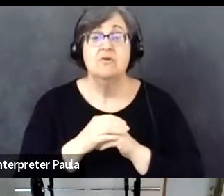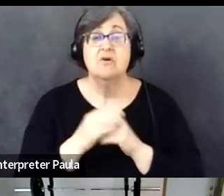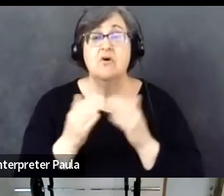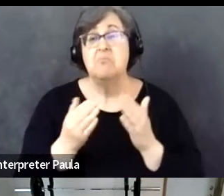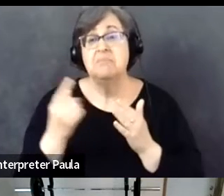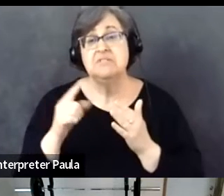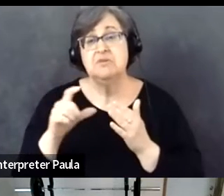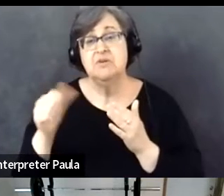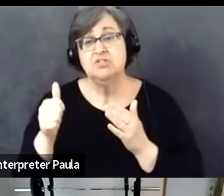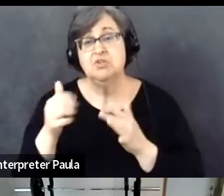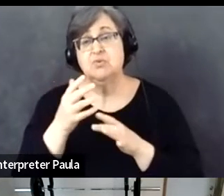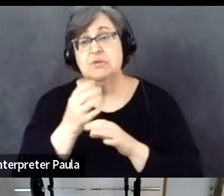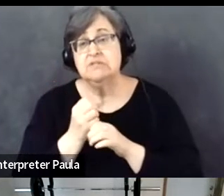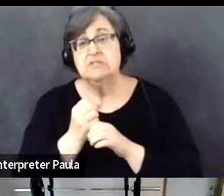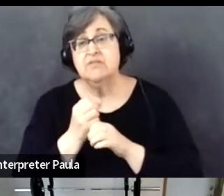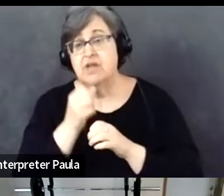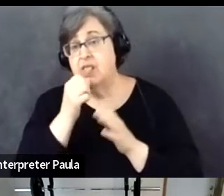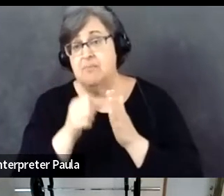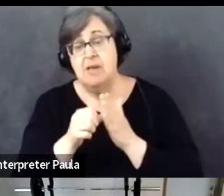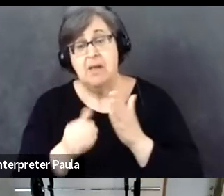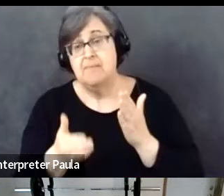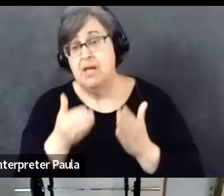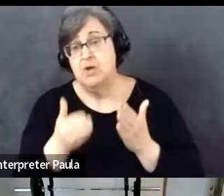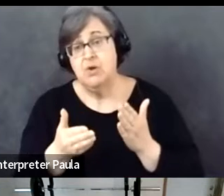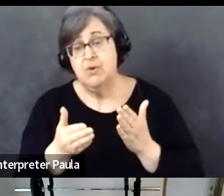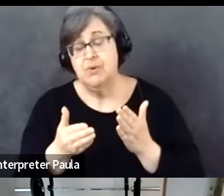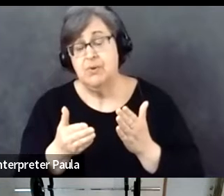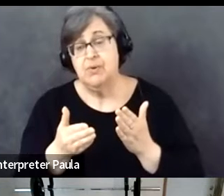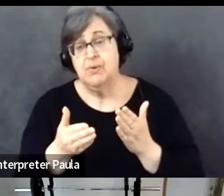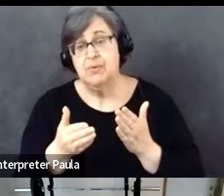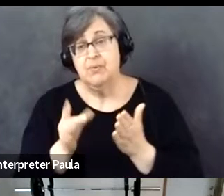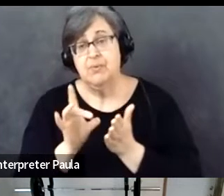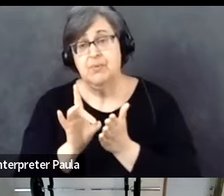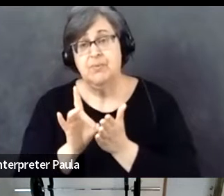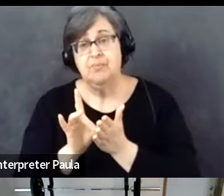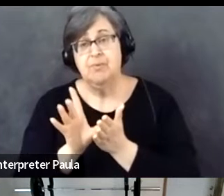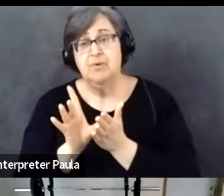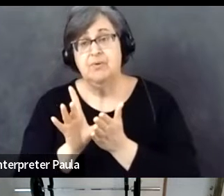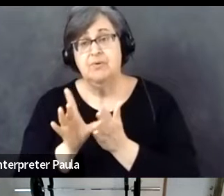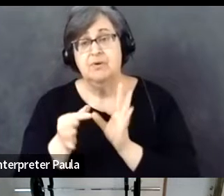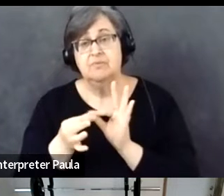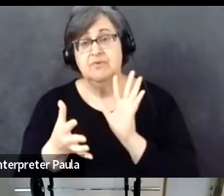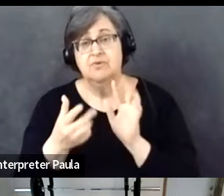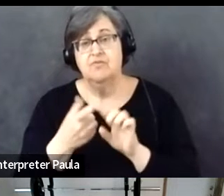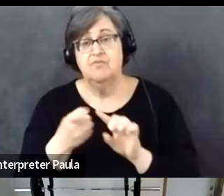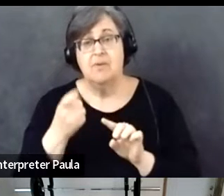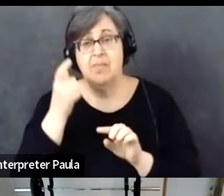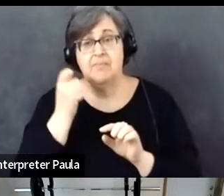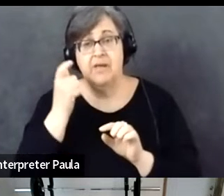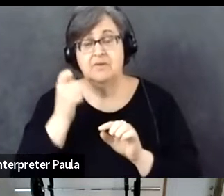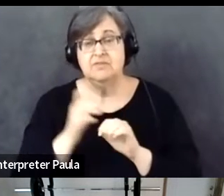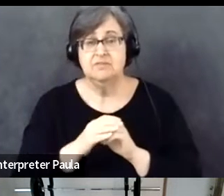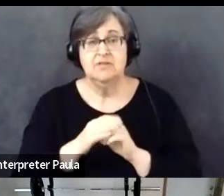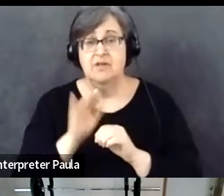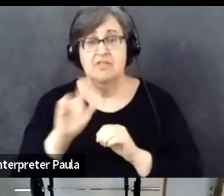else that received their mail, that they may not be, they may end up kicked off of some of their benefits. So that bill